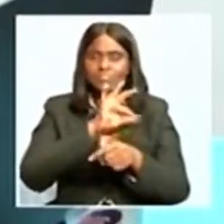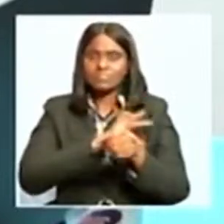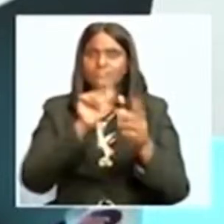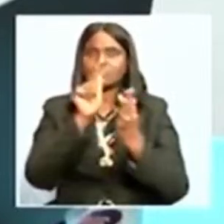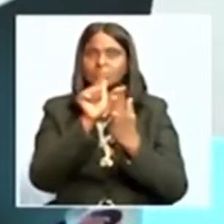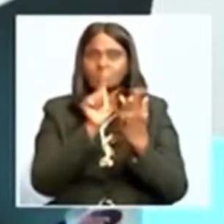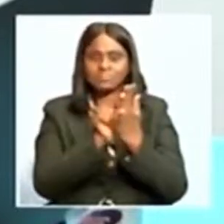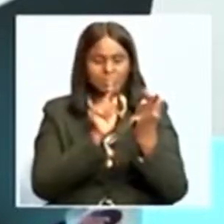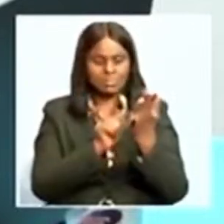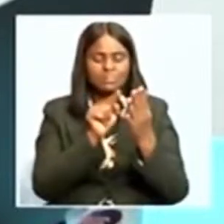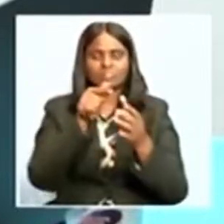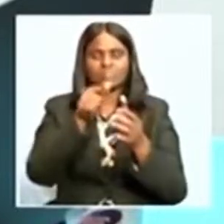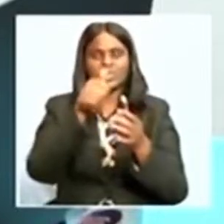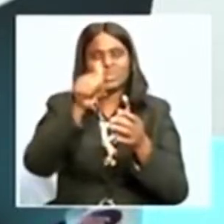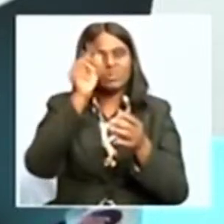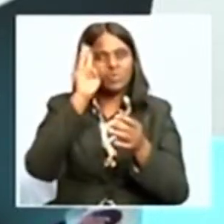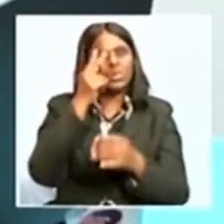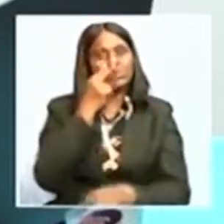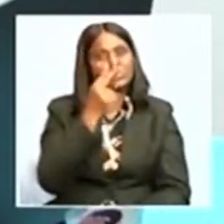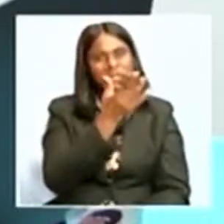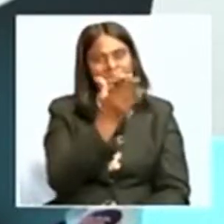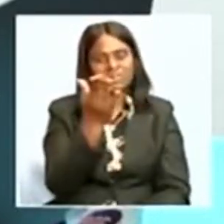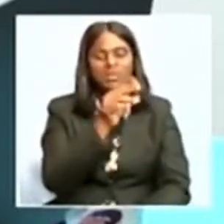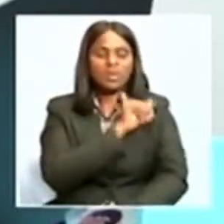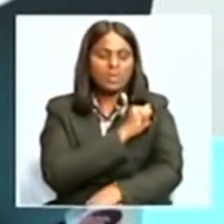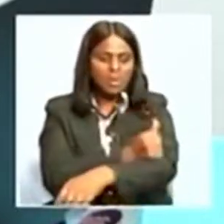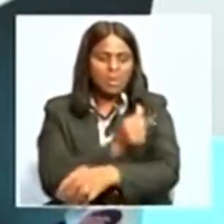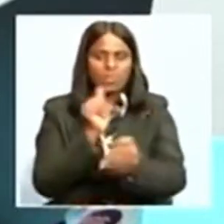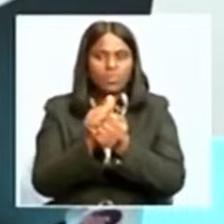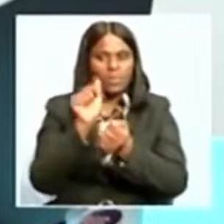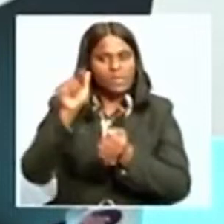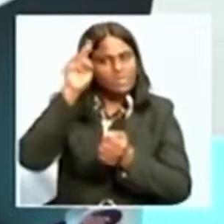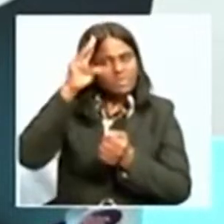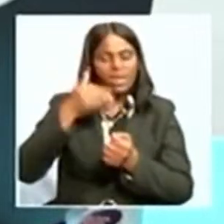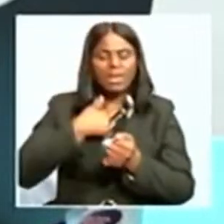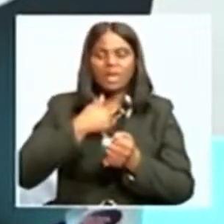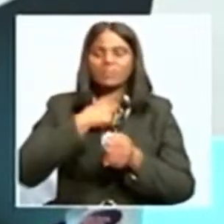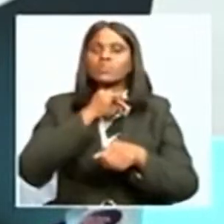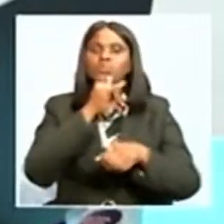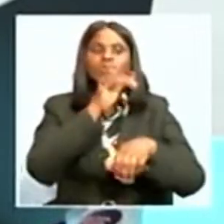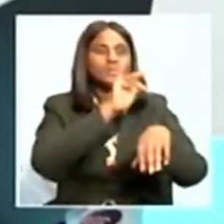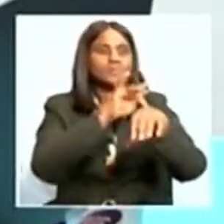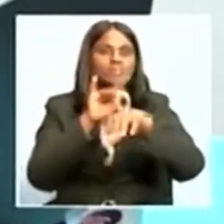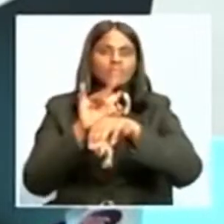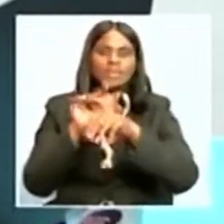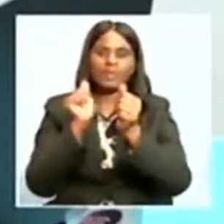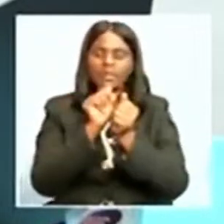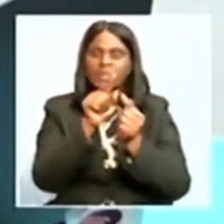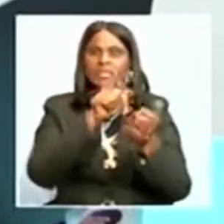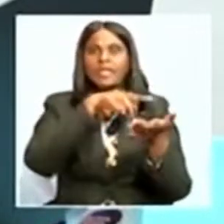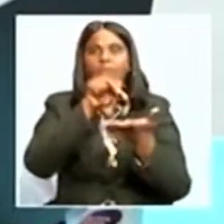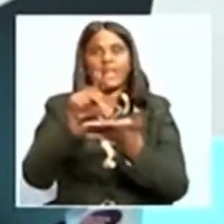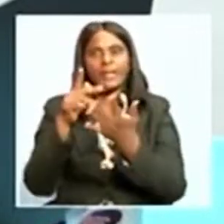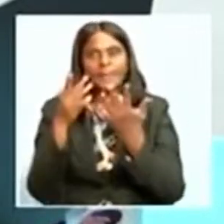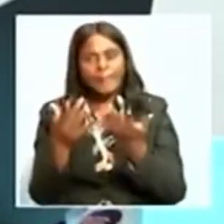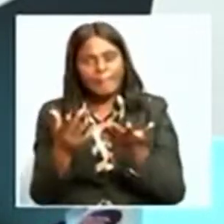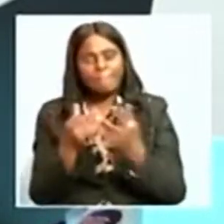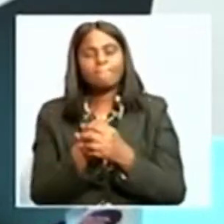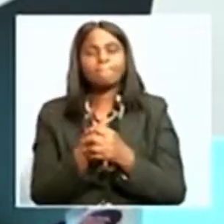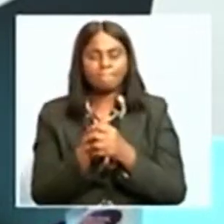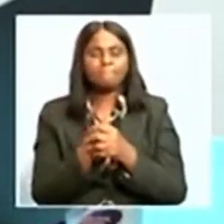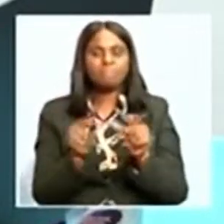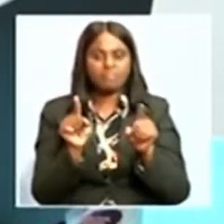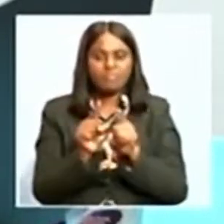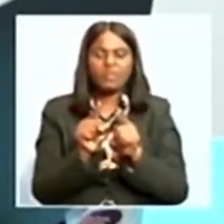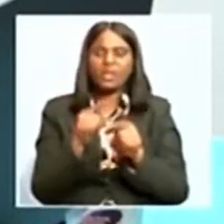Act, you will see that the authority and the ministry have not touched issues to do with payee, and I